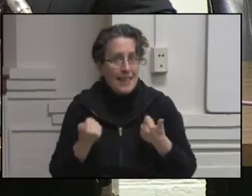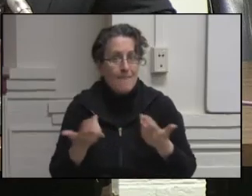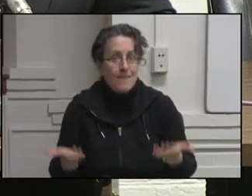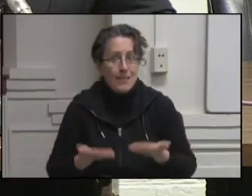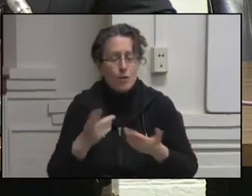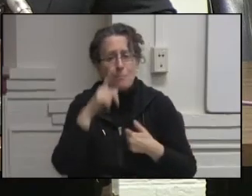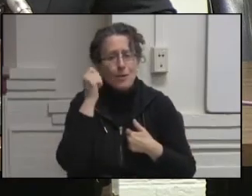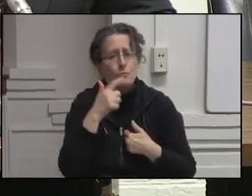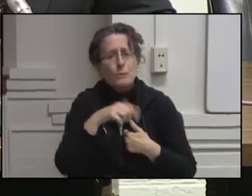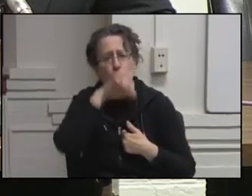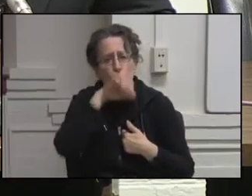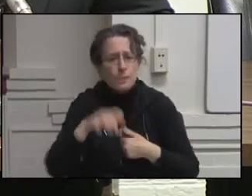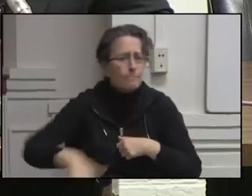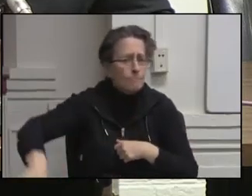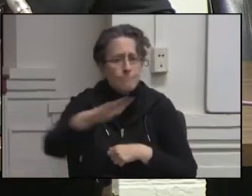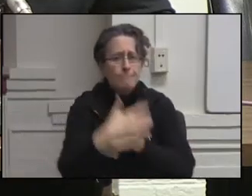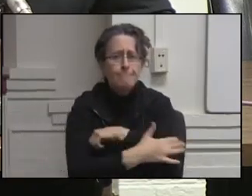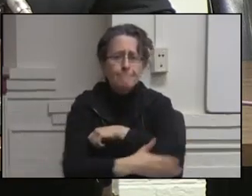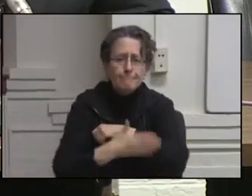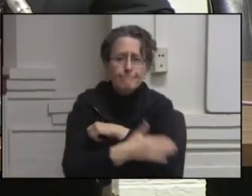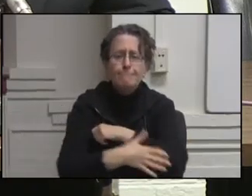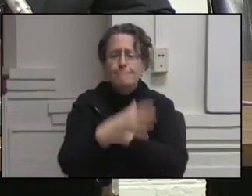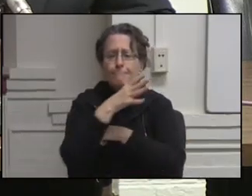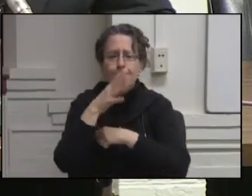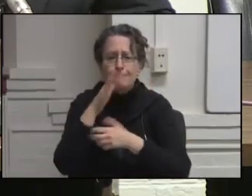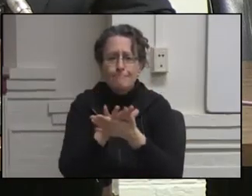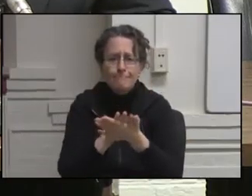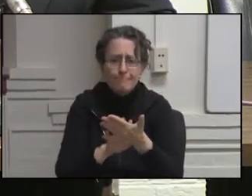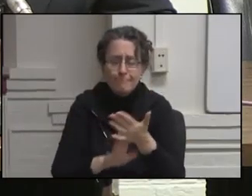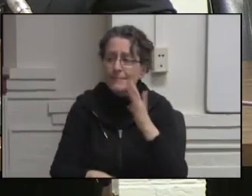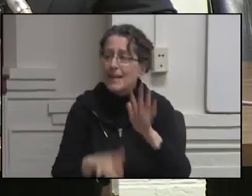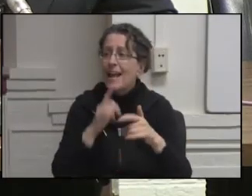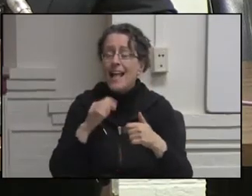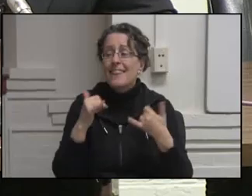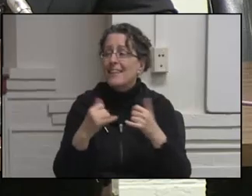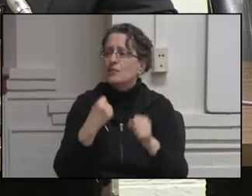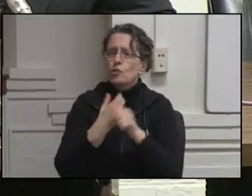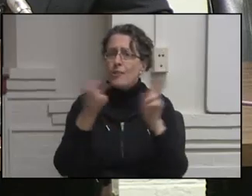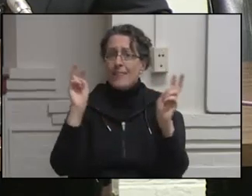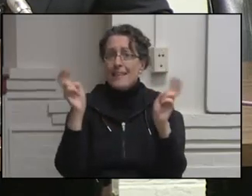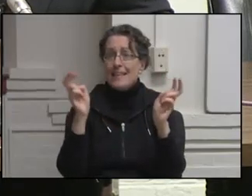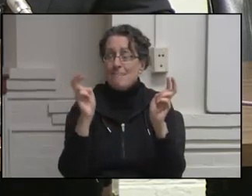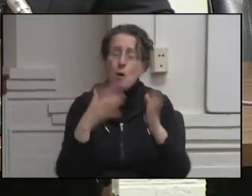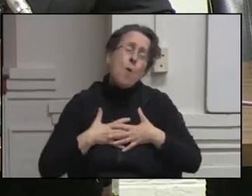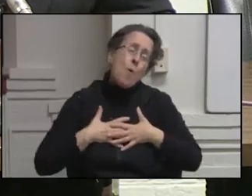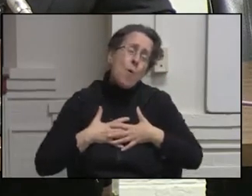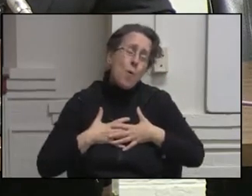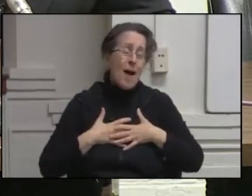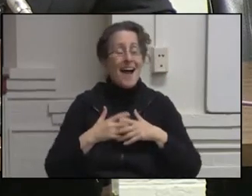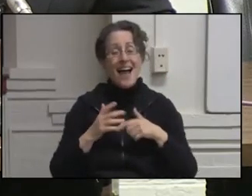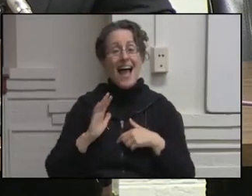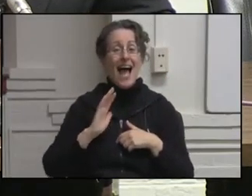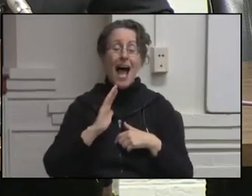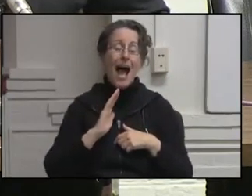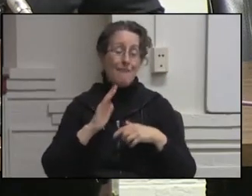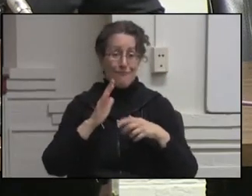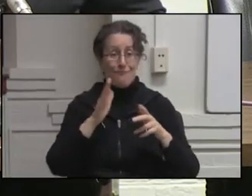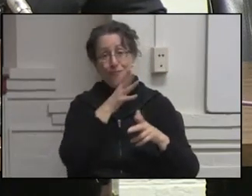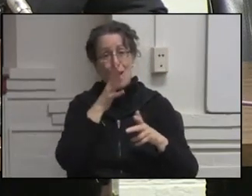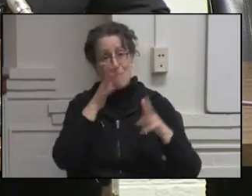very happy theme, of that. The theme this oh, year. And the yeah. theme this oh. year. It's very exciting. Farmers are our heroes, and